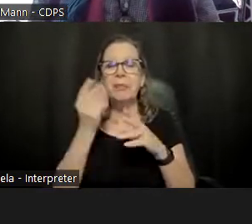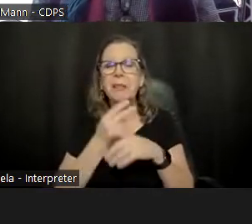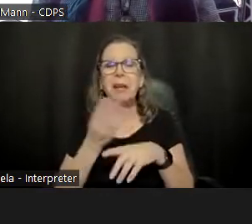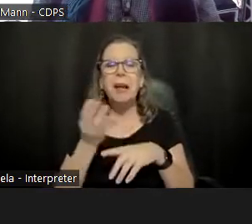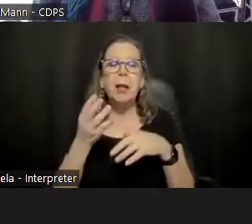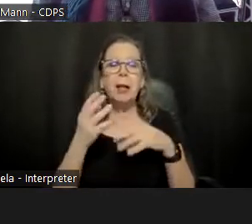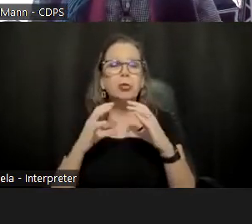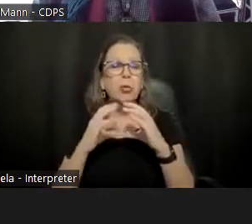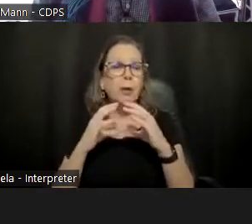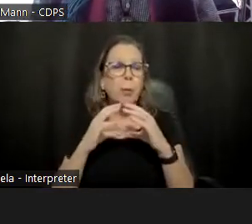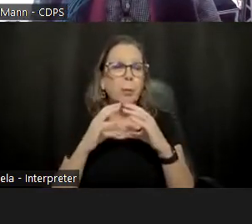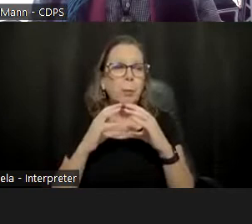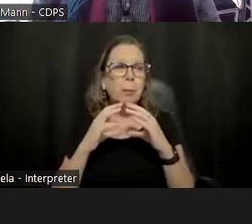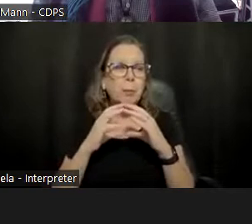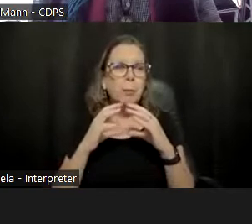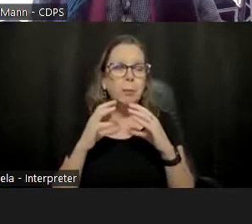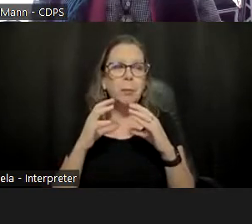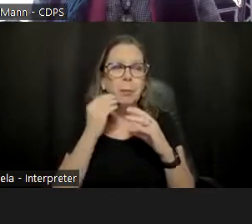trailer home